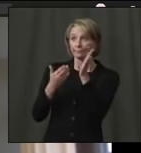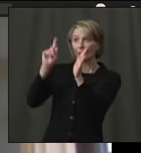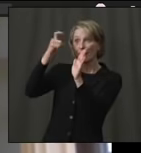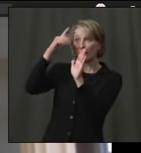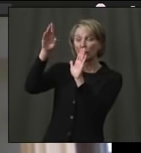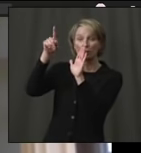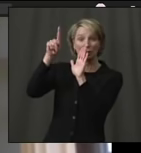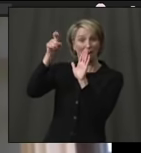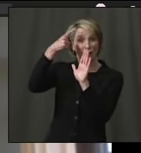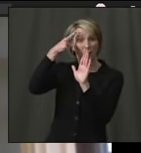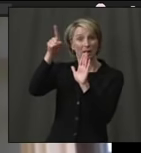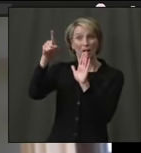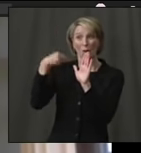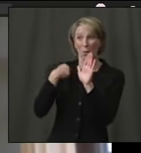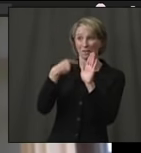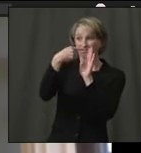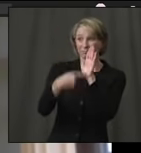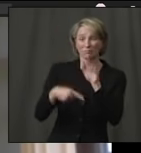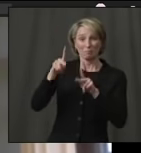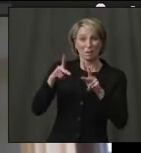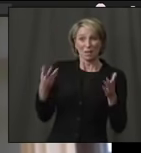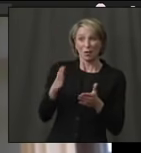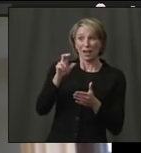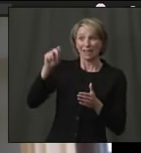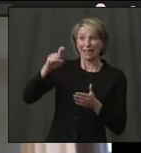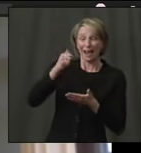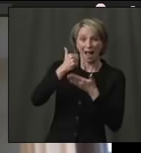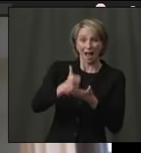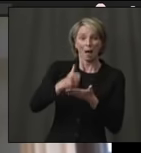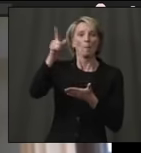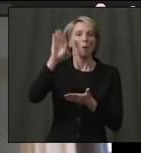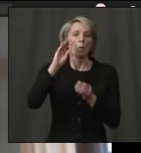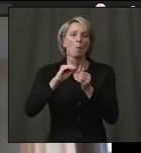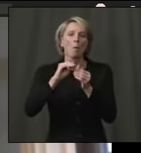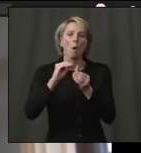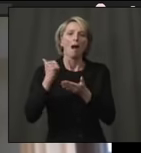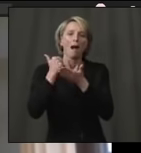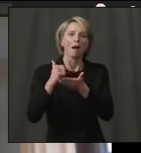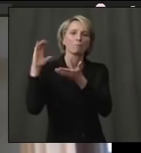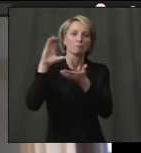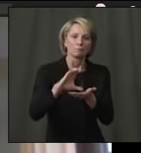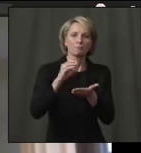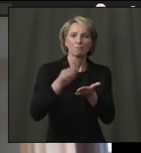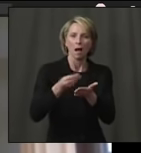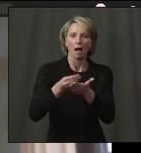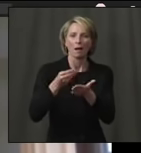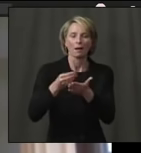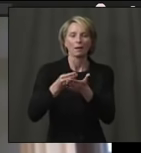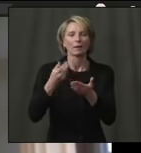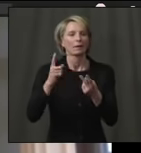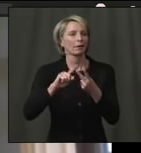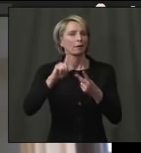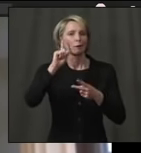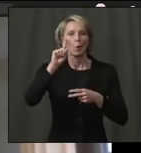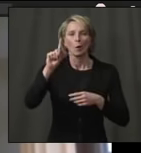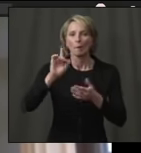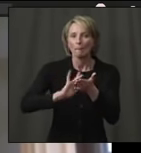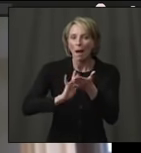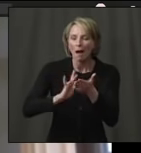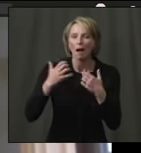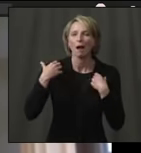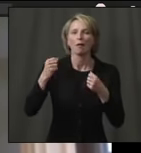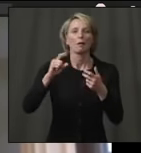called Camillo Communications. It is a Latino advertising firm. And we are